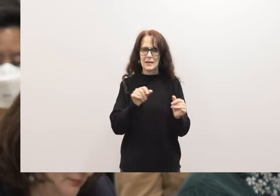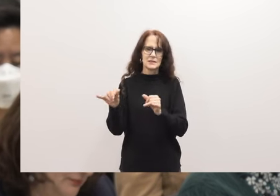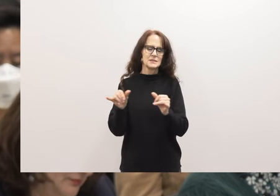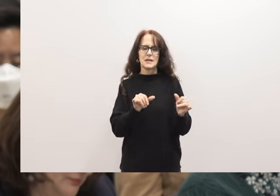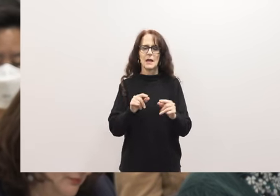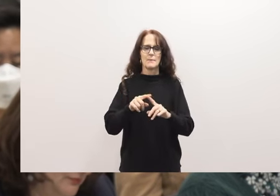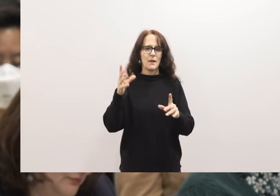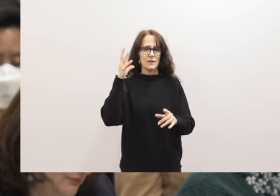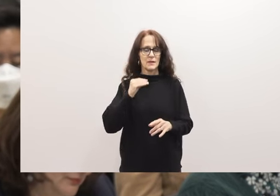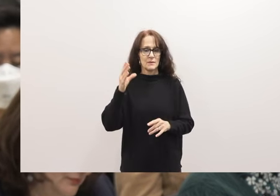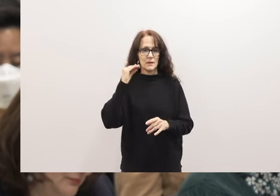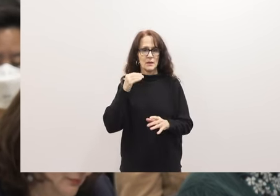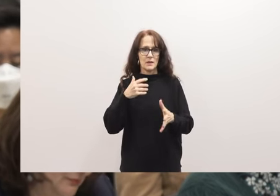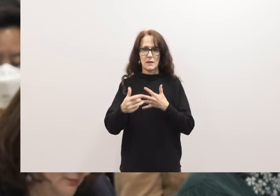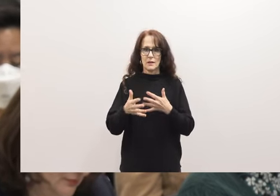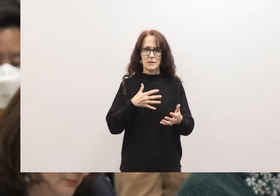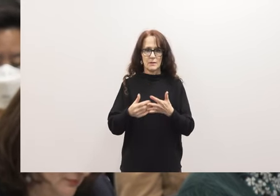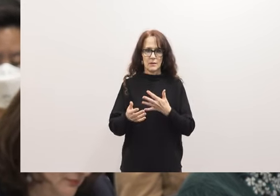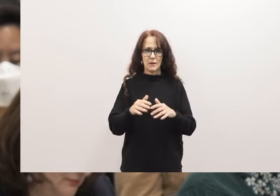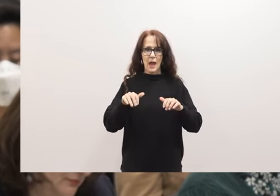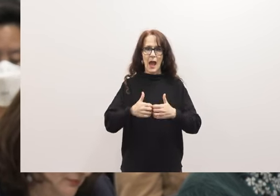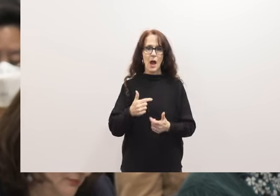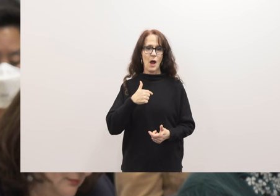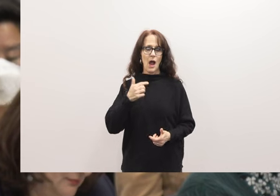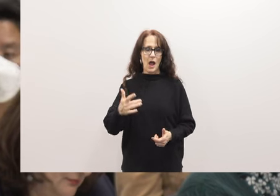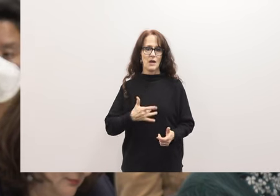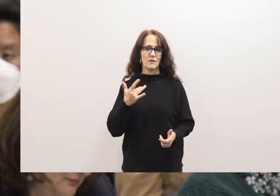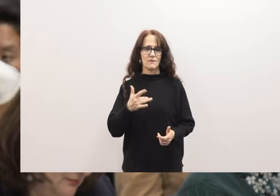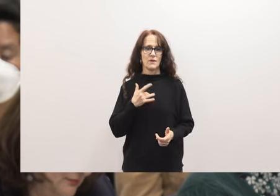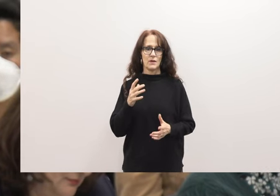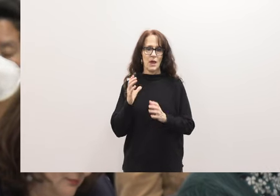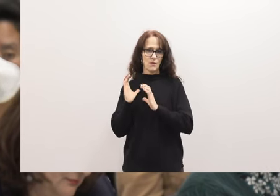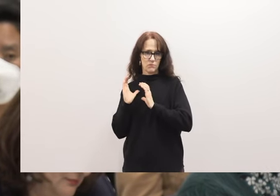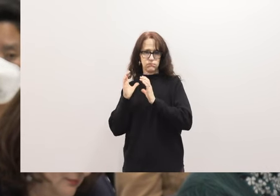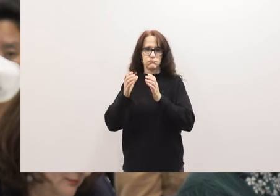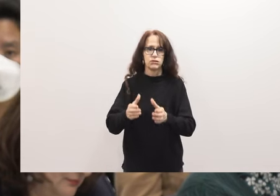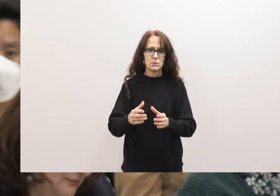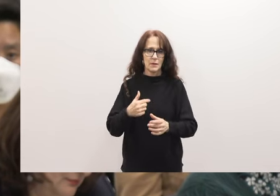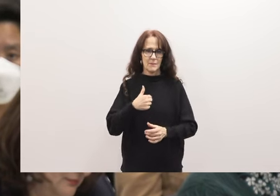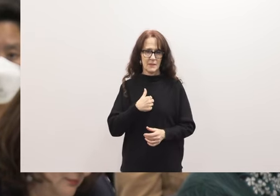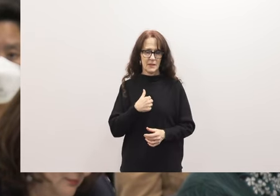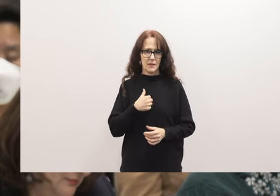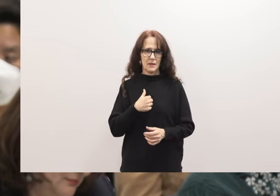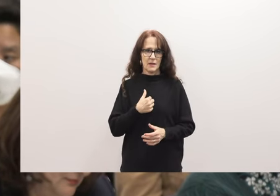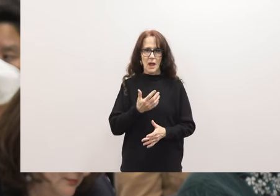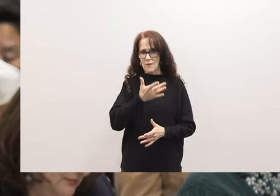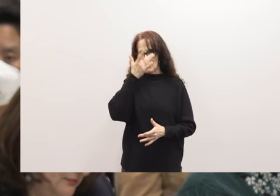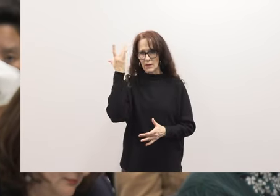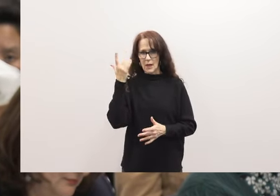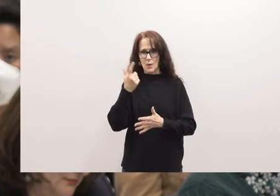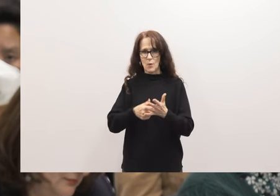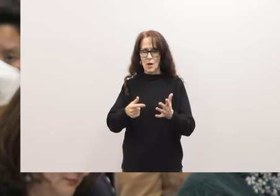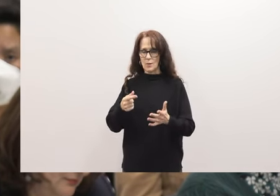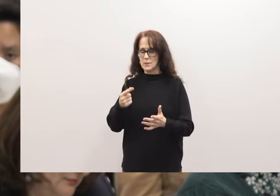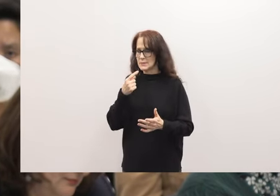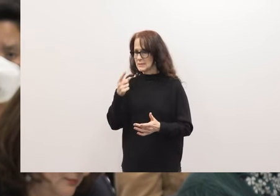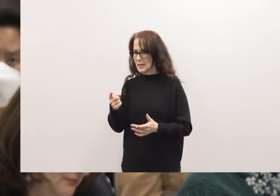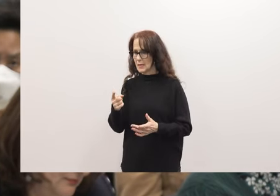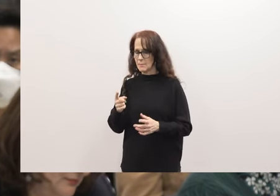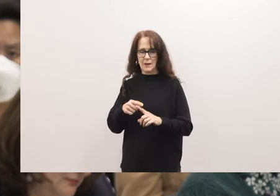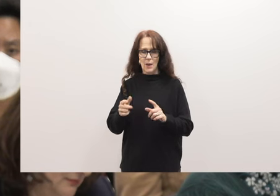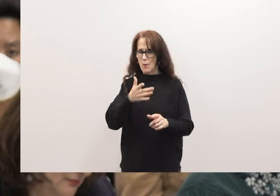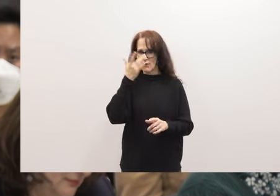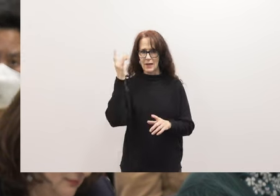the experience doesn't matter. It matters how I felt and what was put onto me. I may forget what was said, but I will never forget how it made me